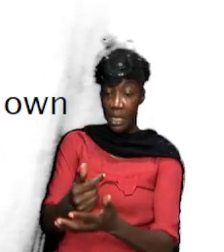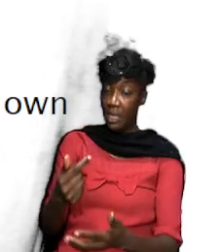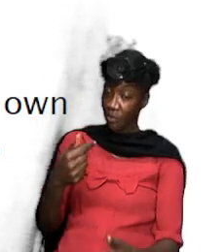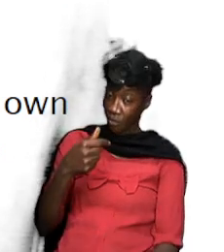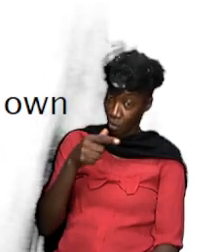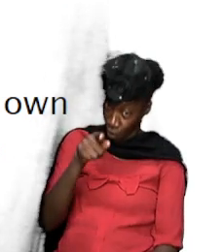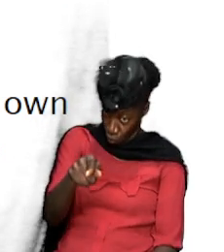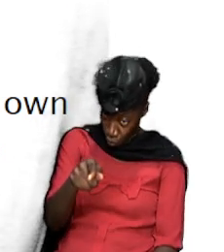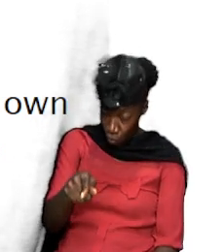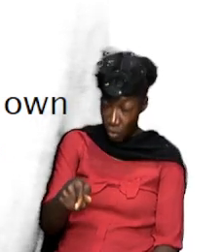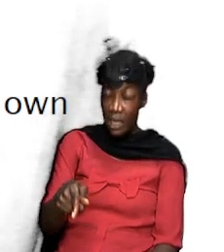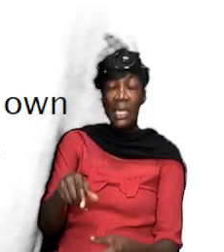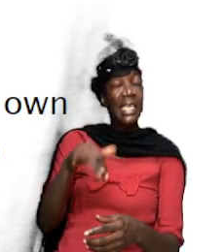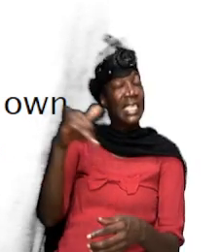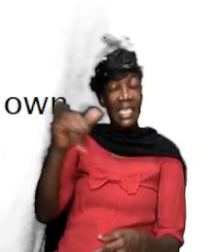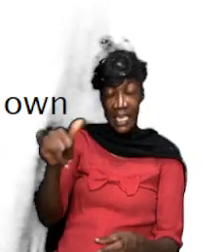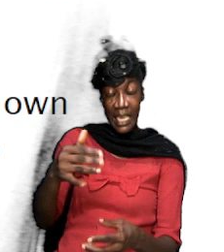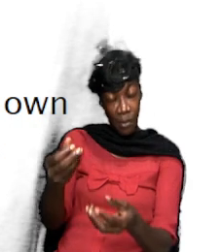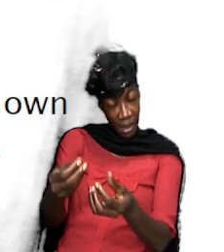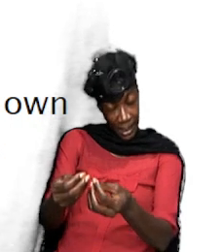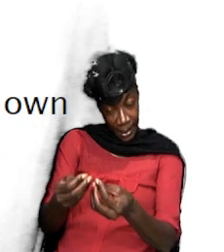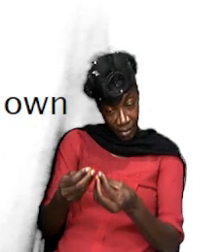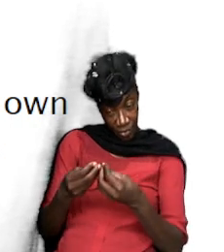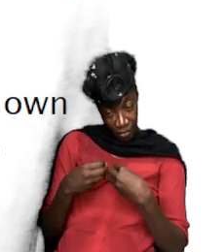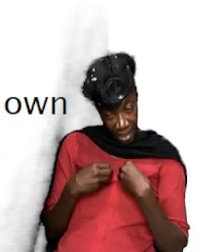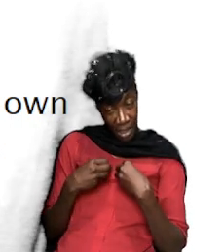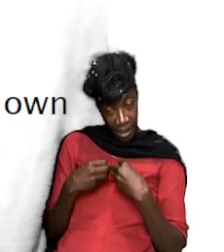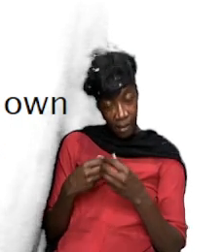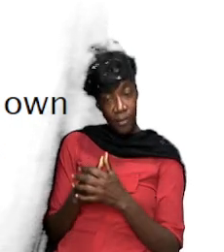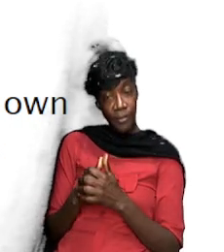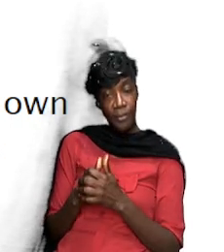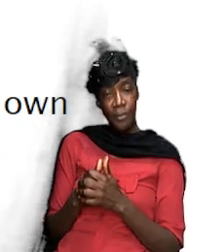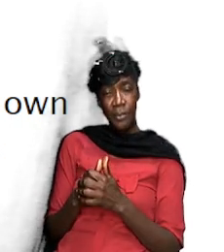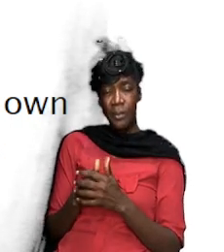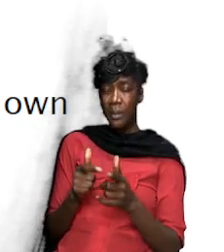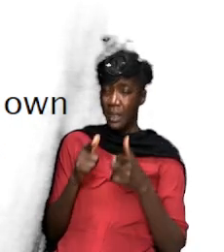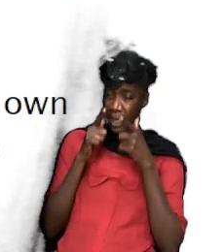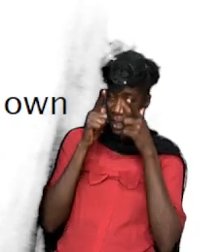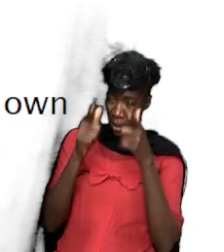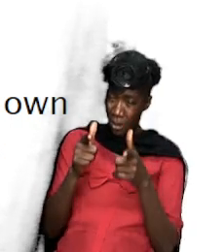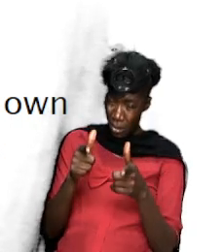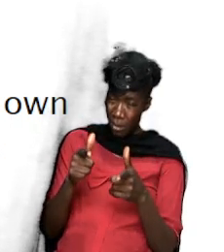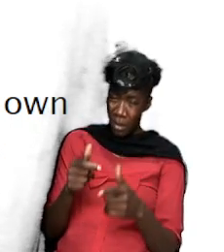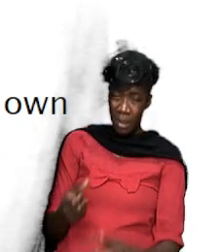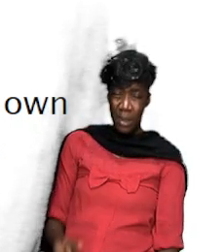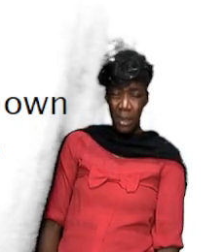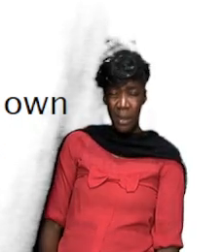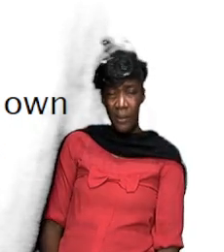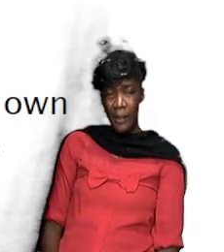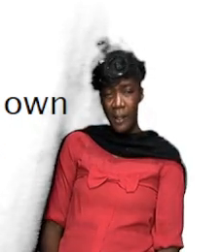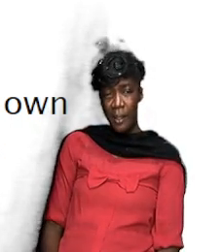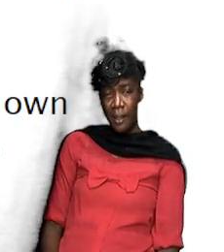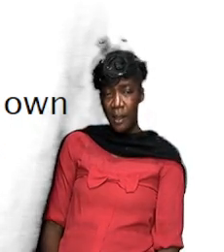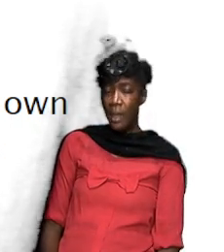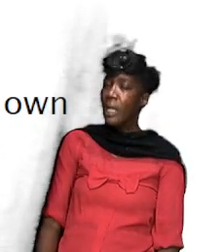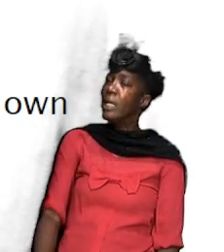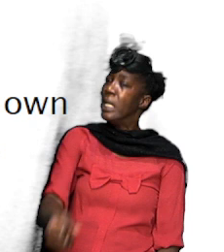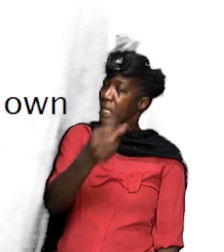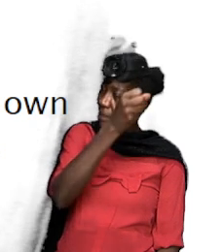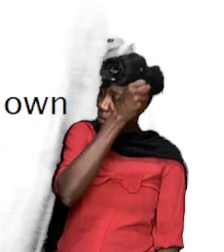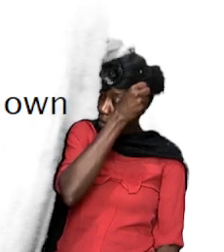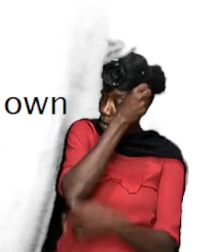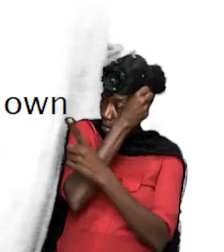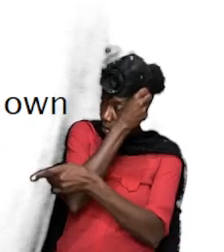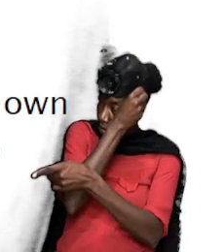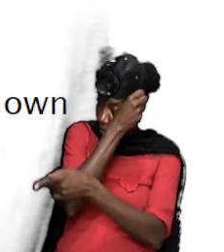the same privilege that he give me. So when we look now at Saul and David, when you look at the overall picture, we get